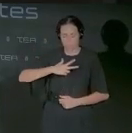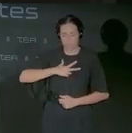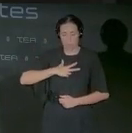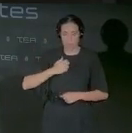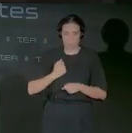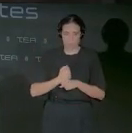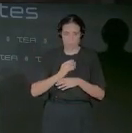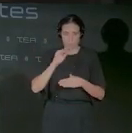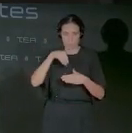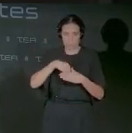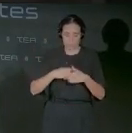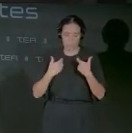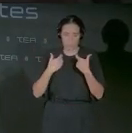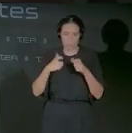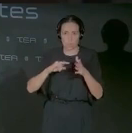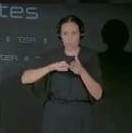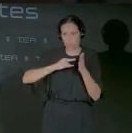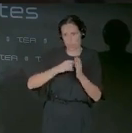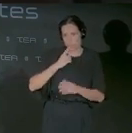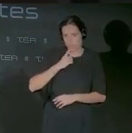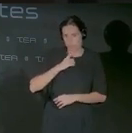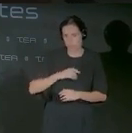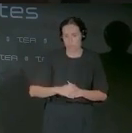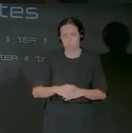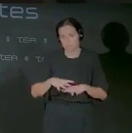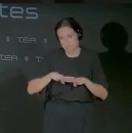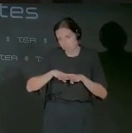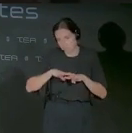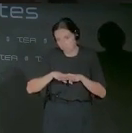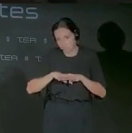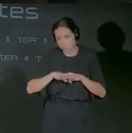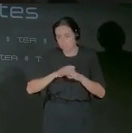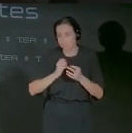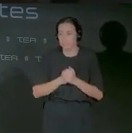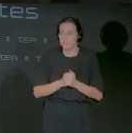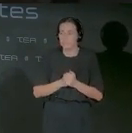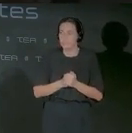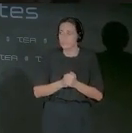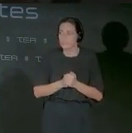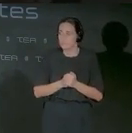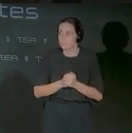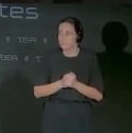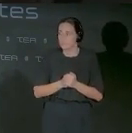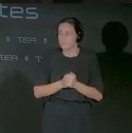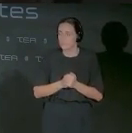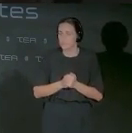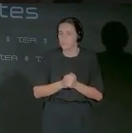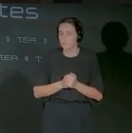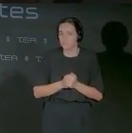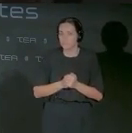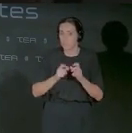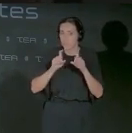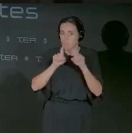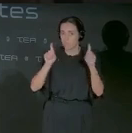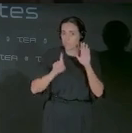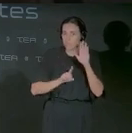Polish developer behind franchises like The Witcher and Cyberpunk 2077.